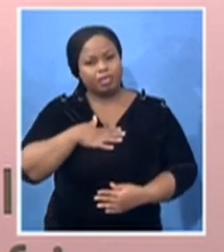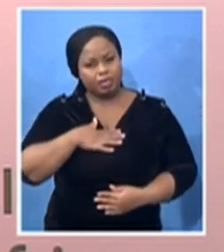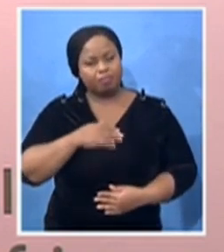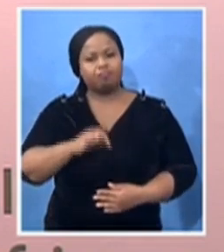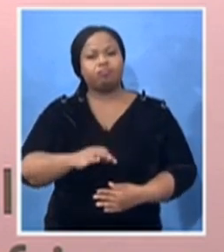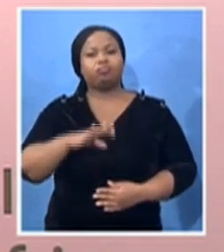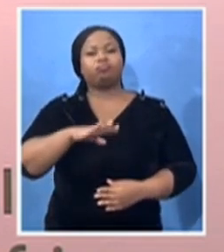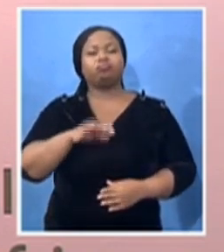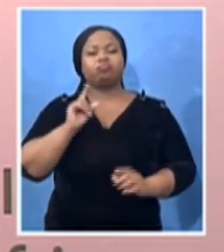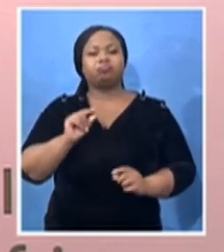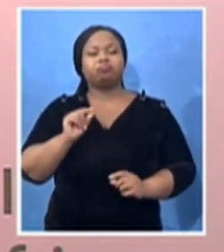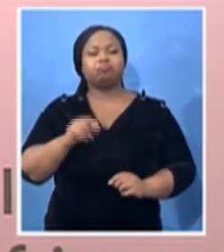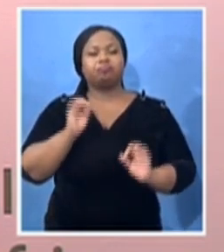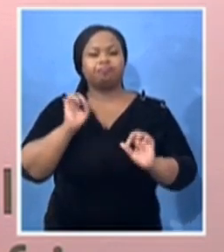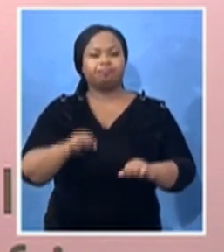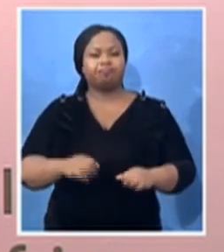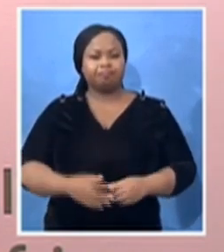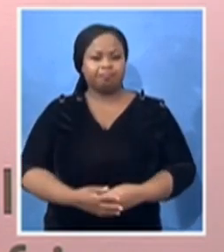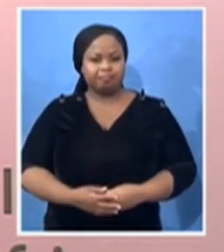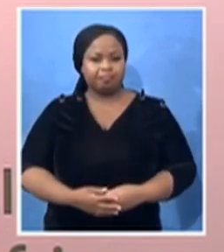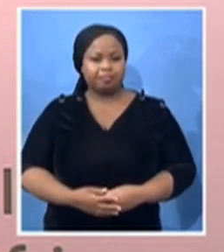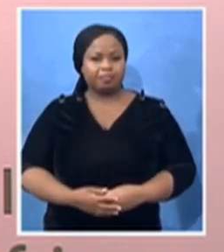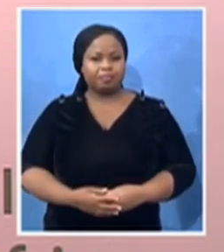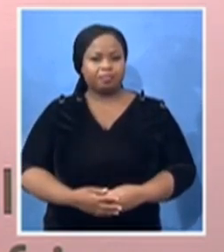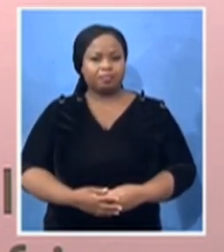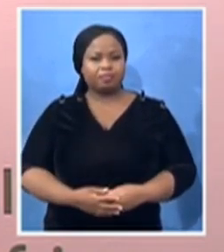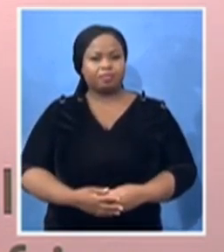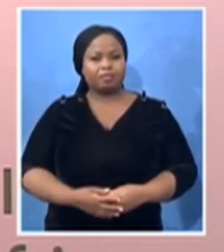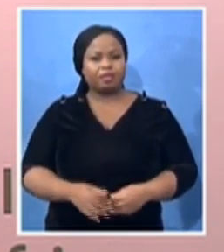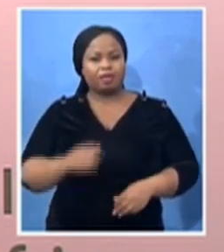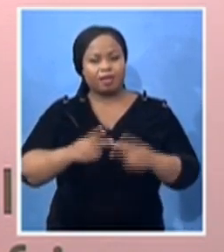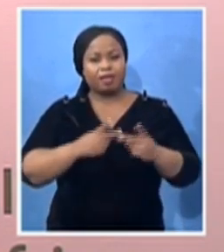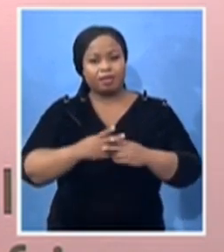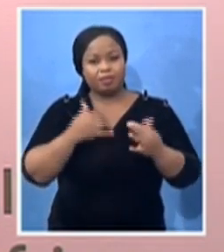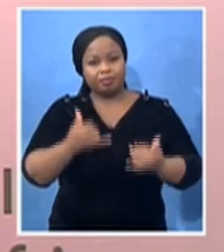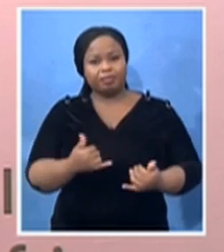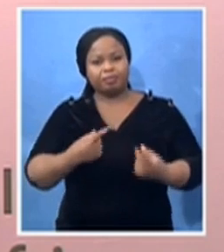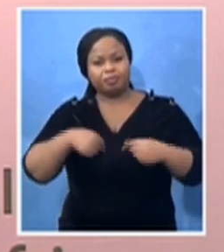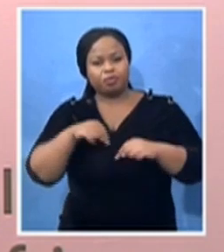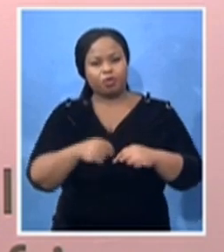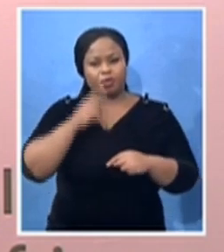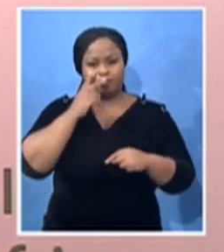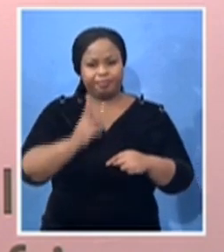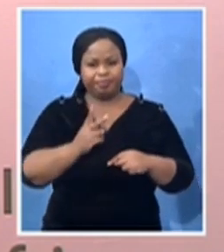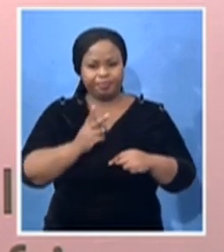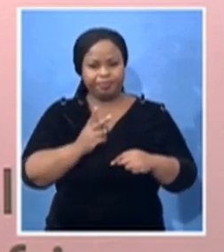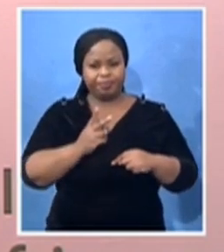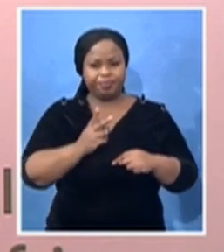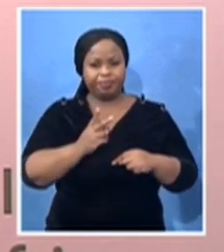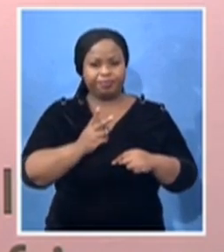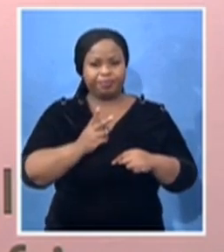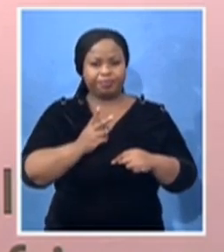we have come to witness or to receive